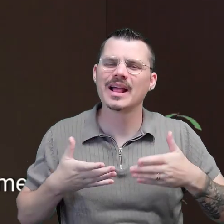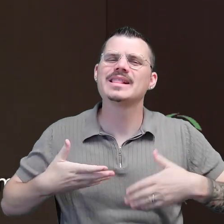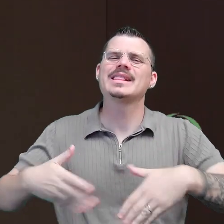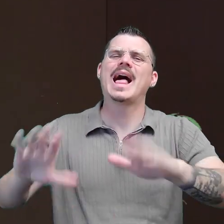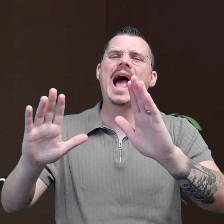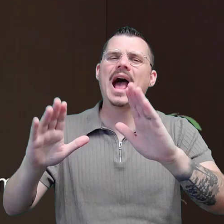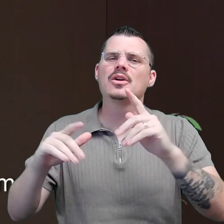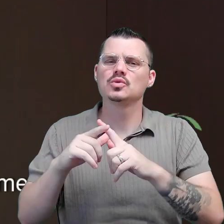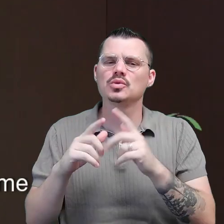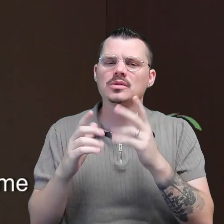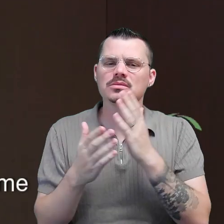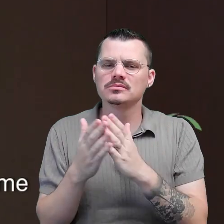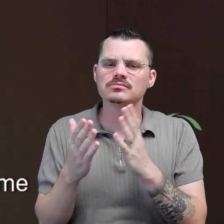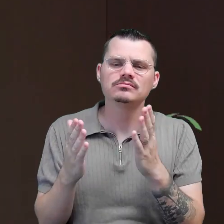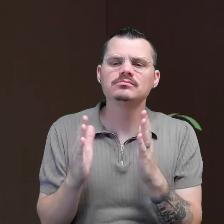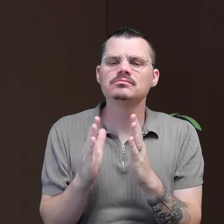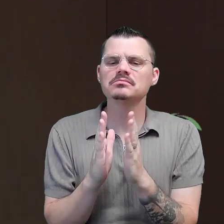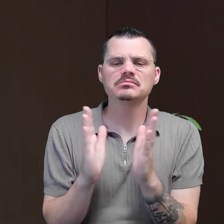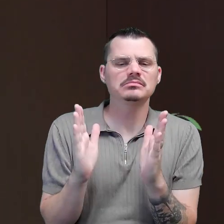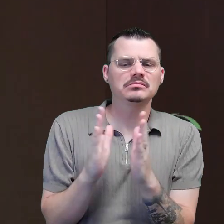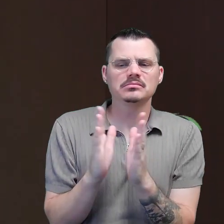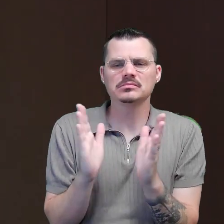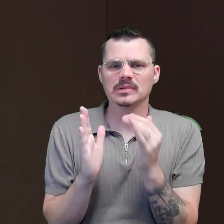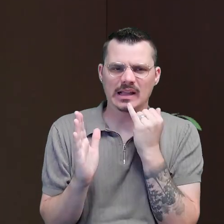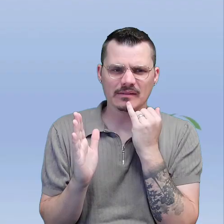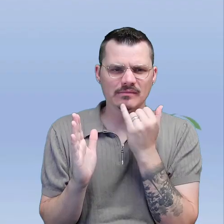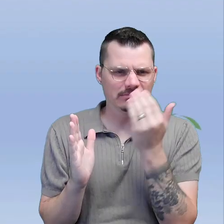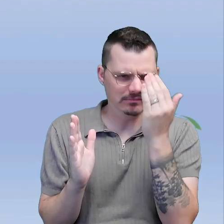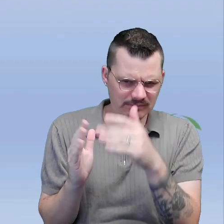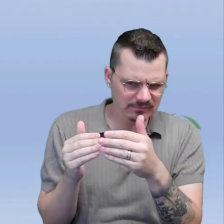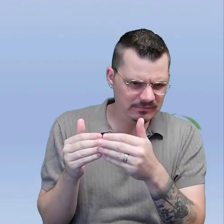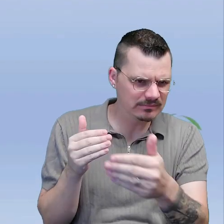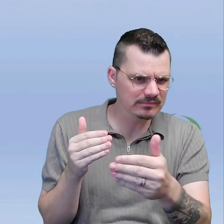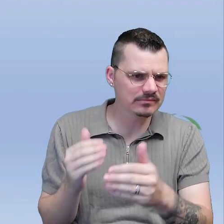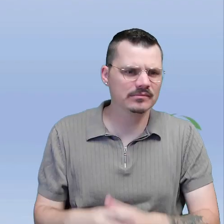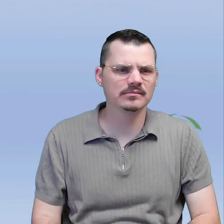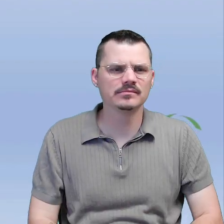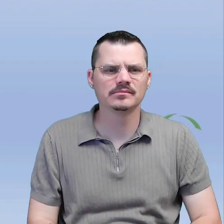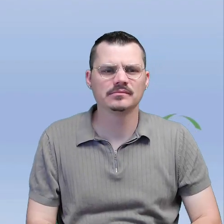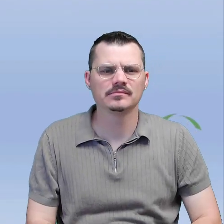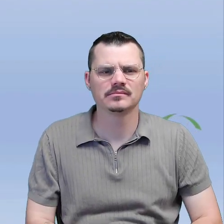We should be allowed to implement some nuance.